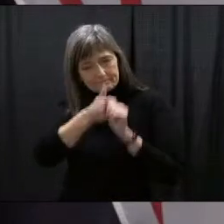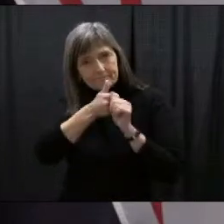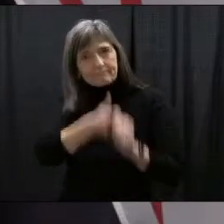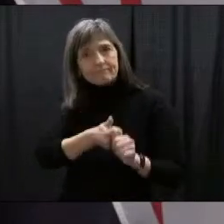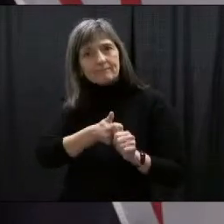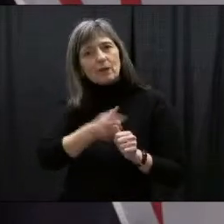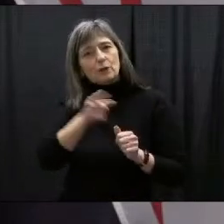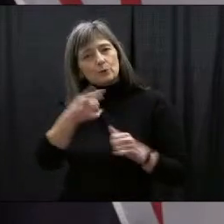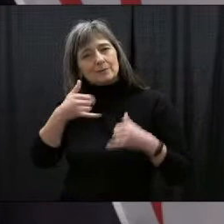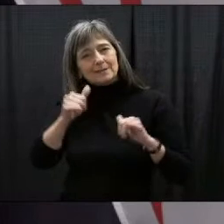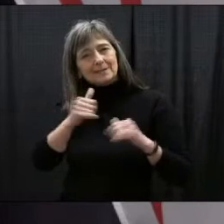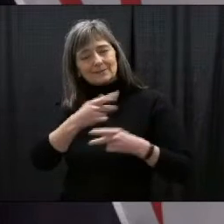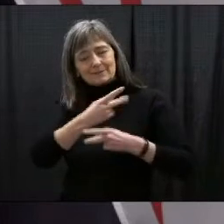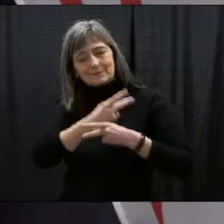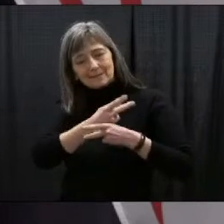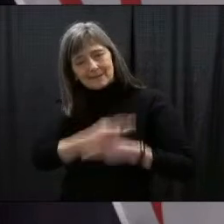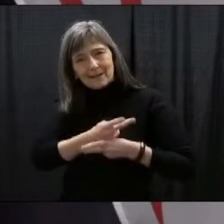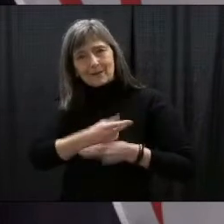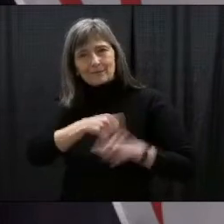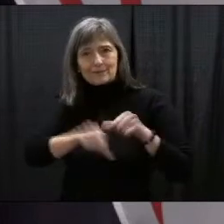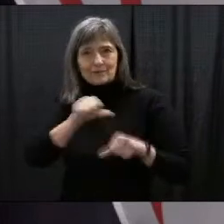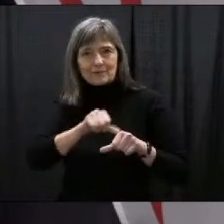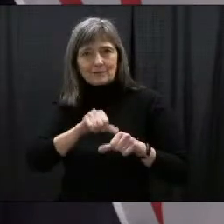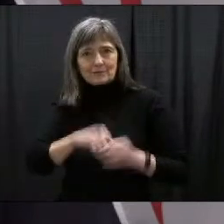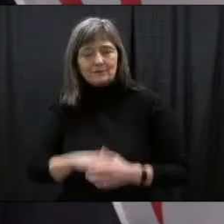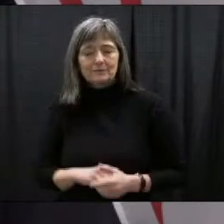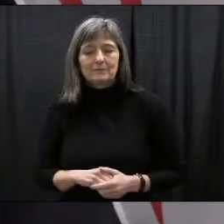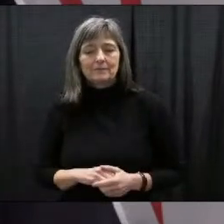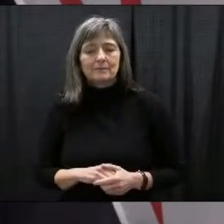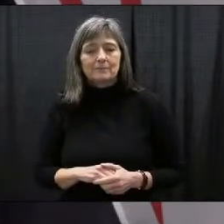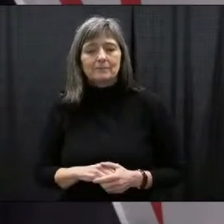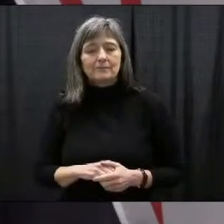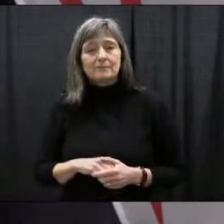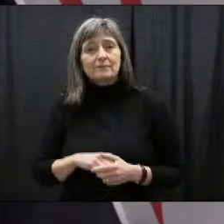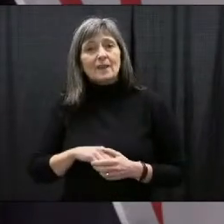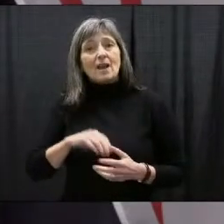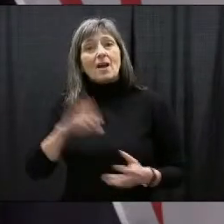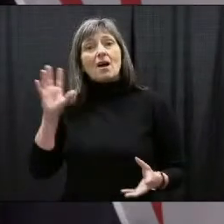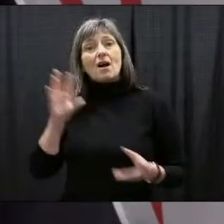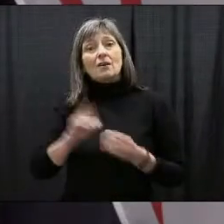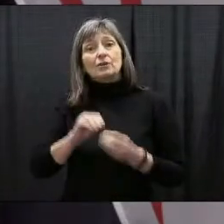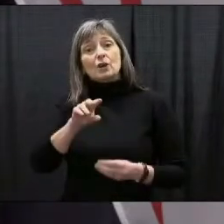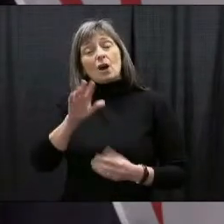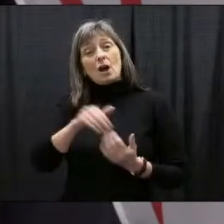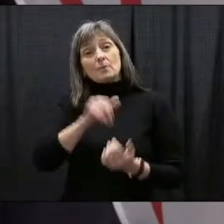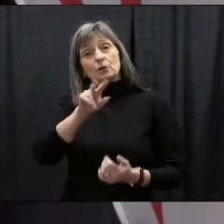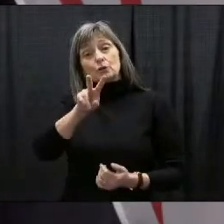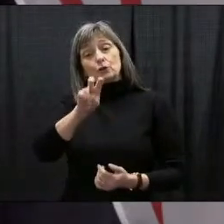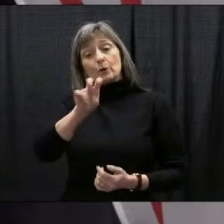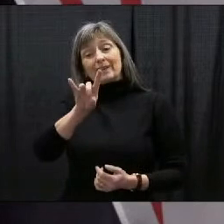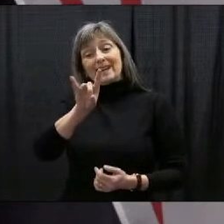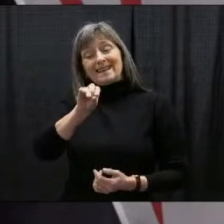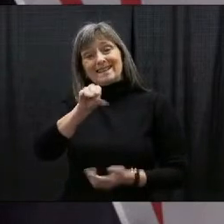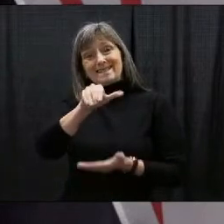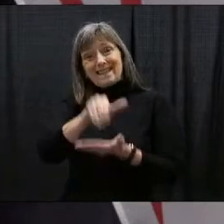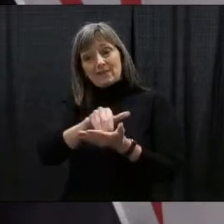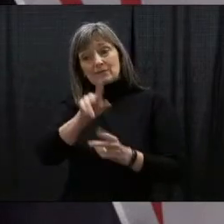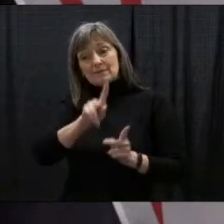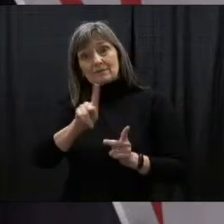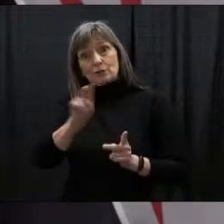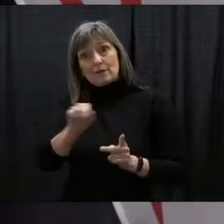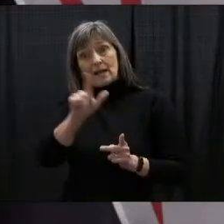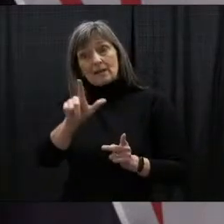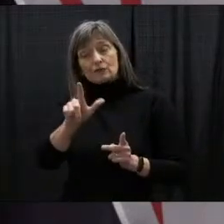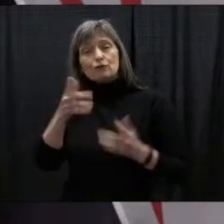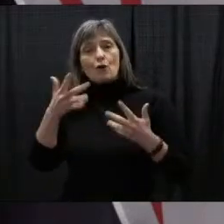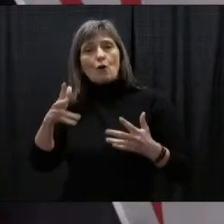to care for each other. With almost 280,000 eligible residents of this province now boosted, Dr.